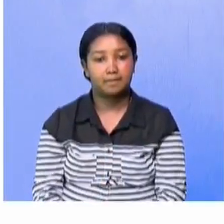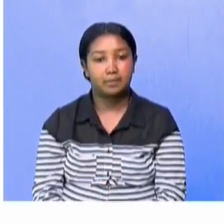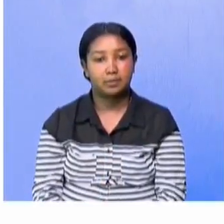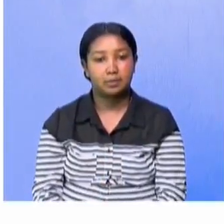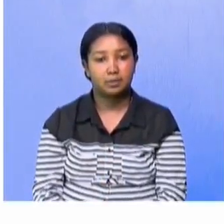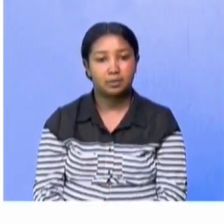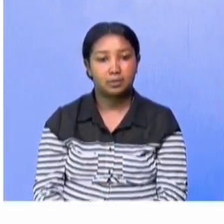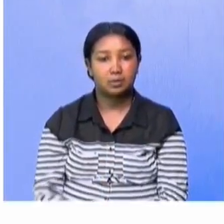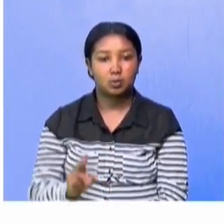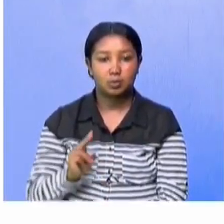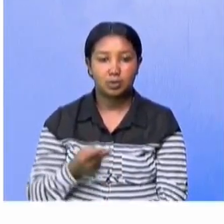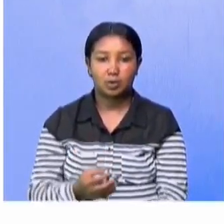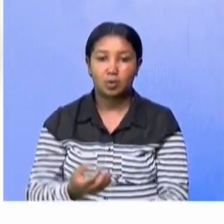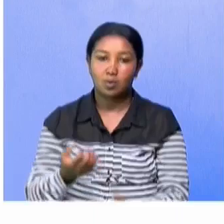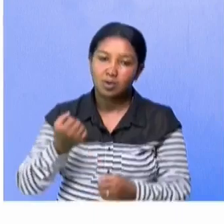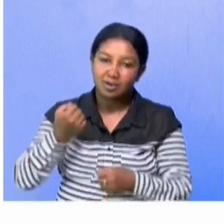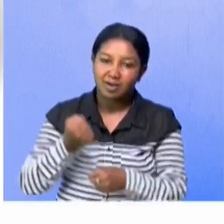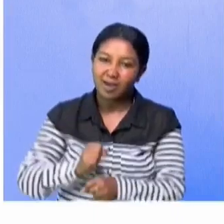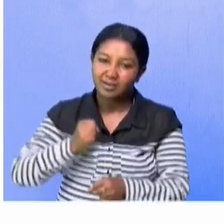we grind